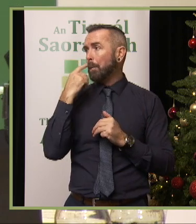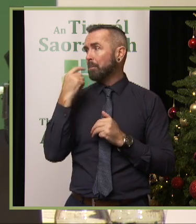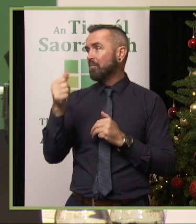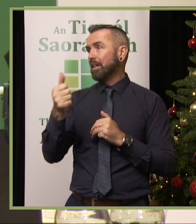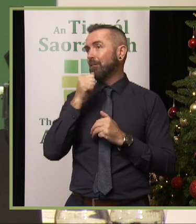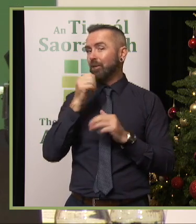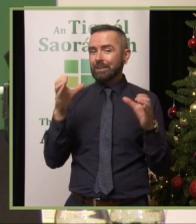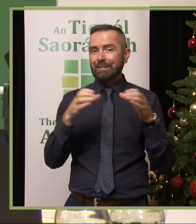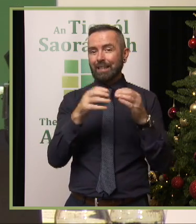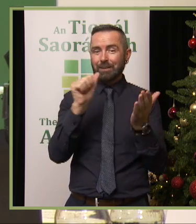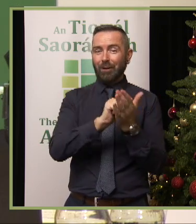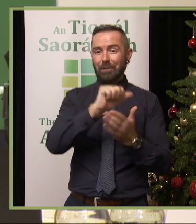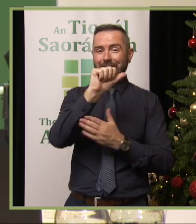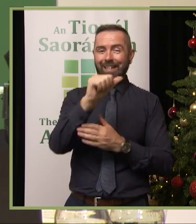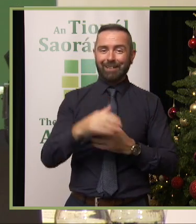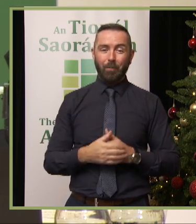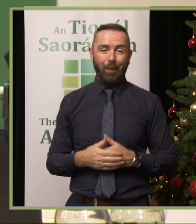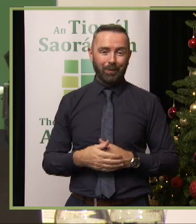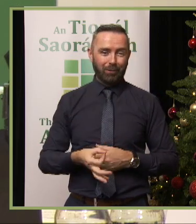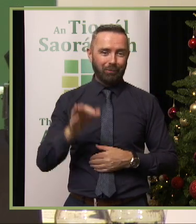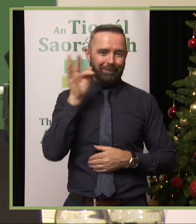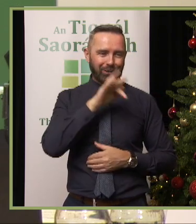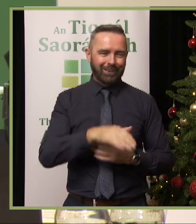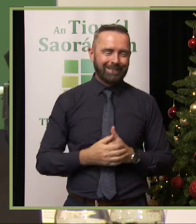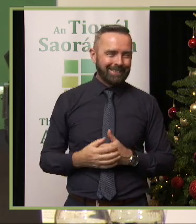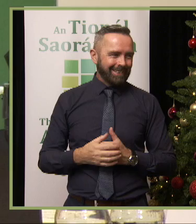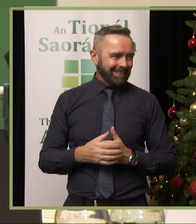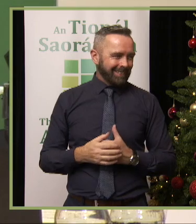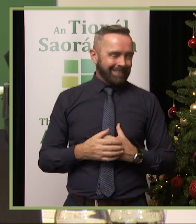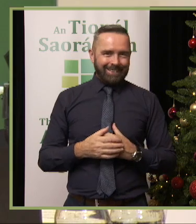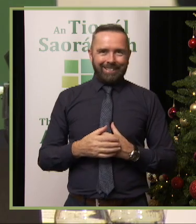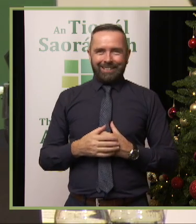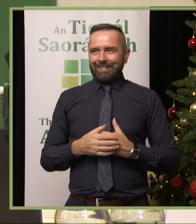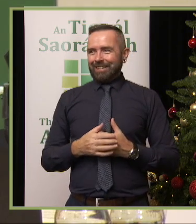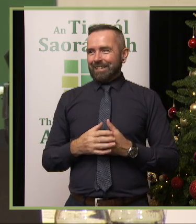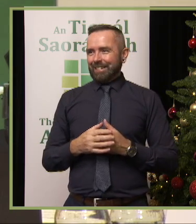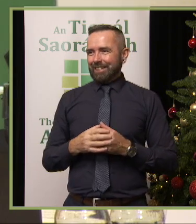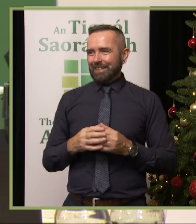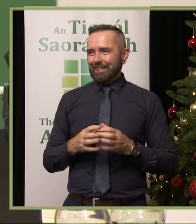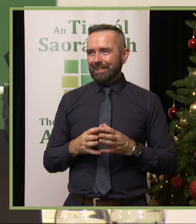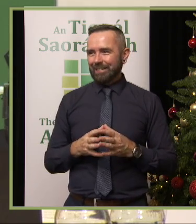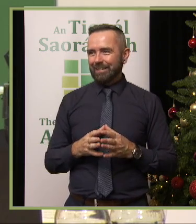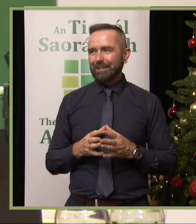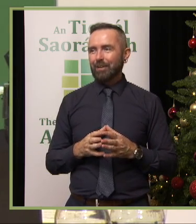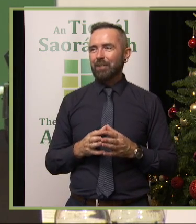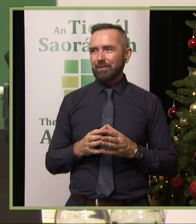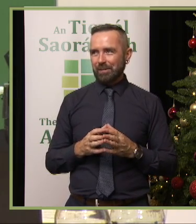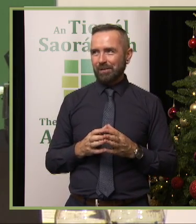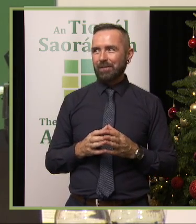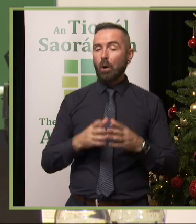first section of document A? This is great fun. Okay, okay, wonderful. We're moving to